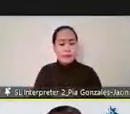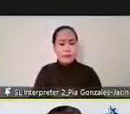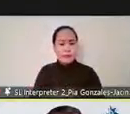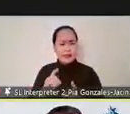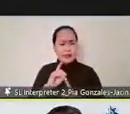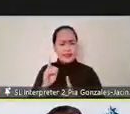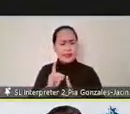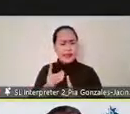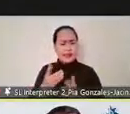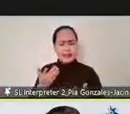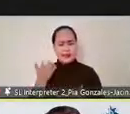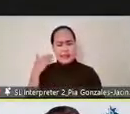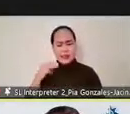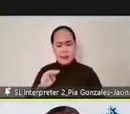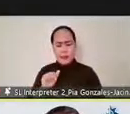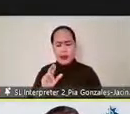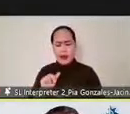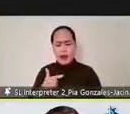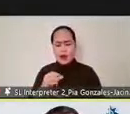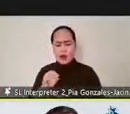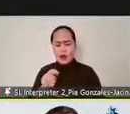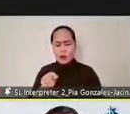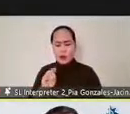from the Maragondon Cave, which I was a part of